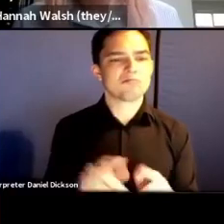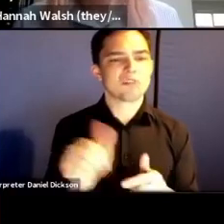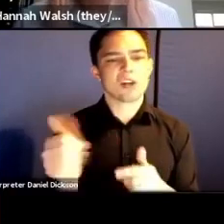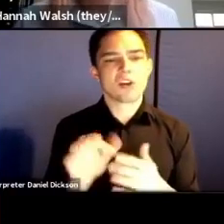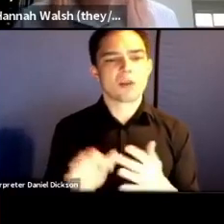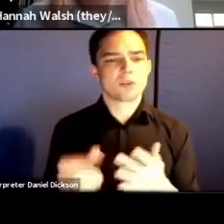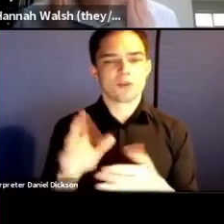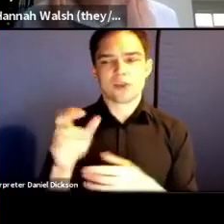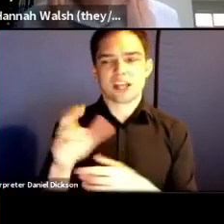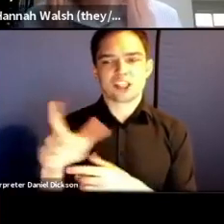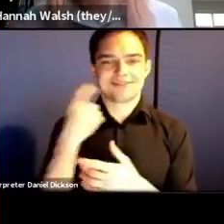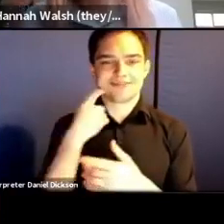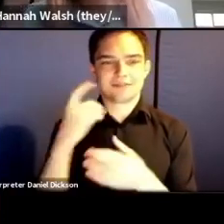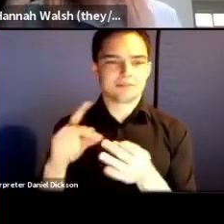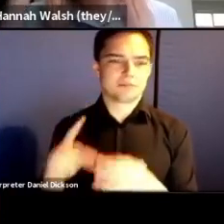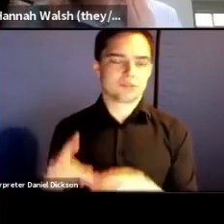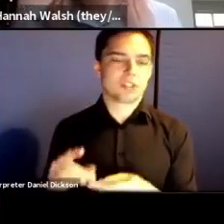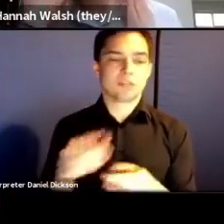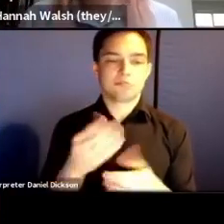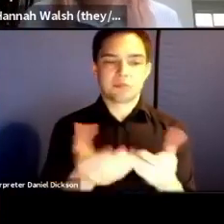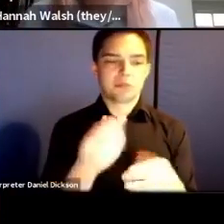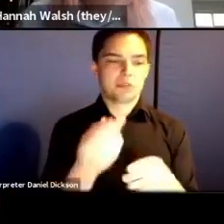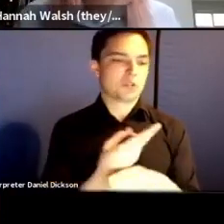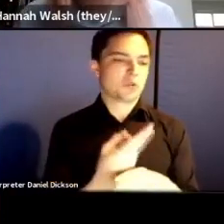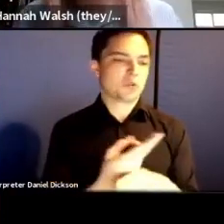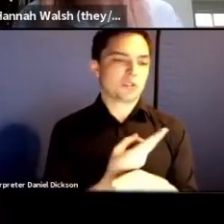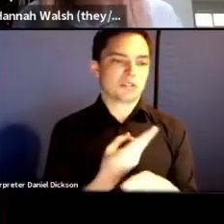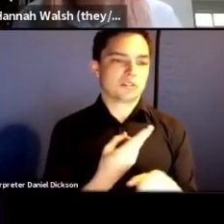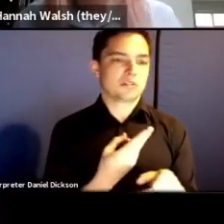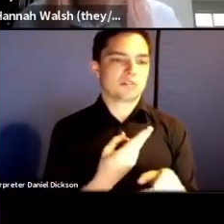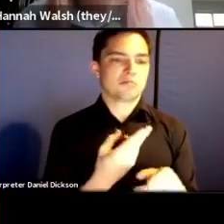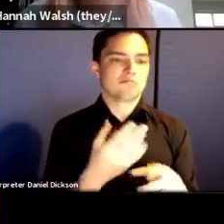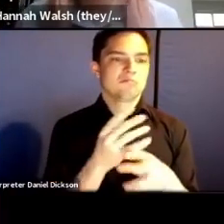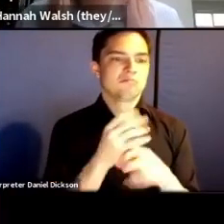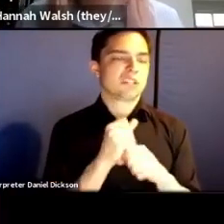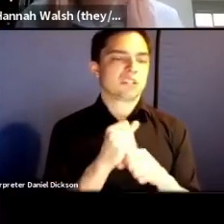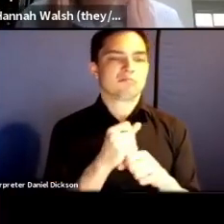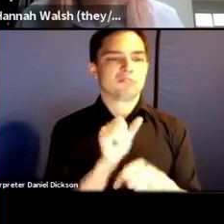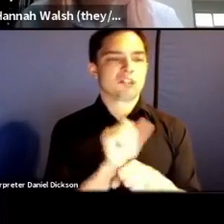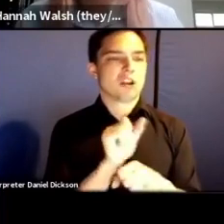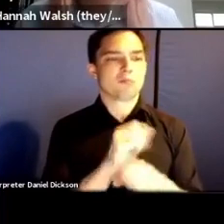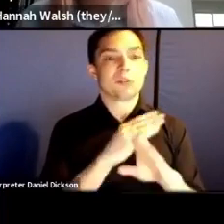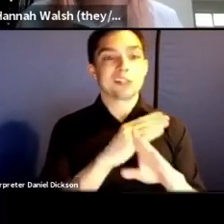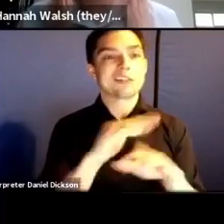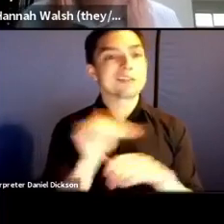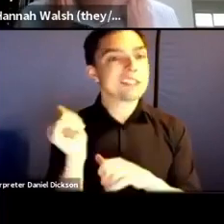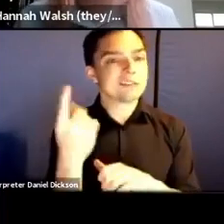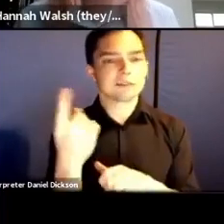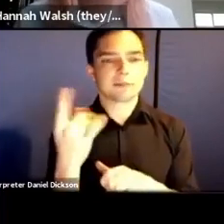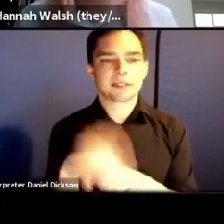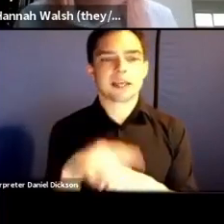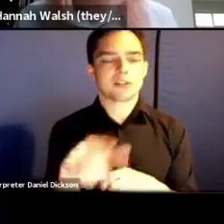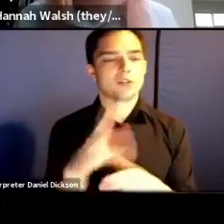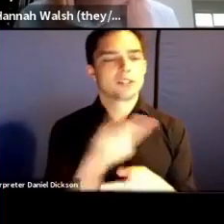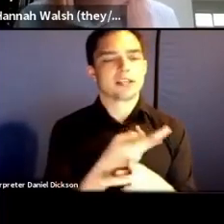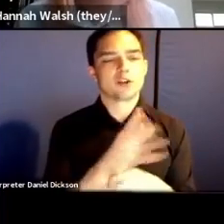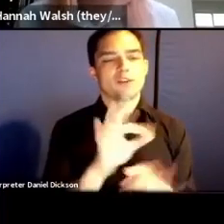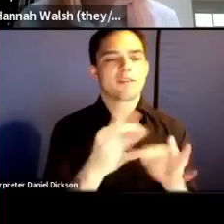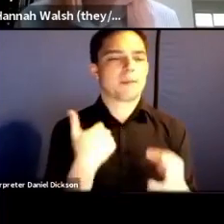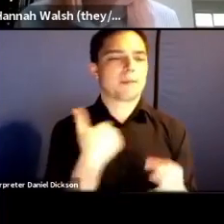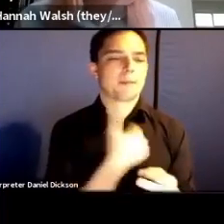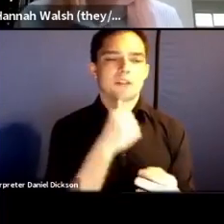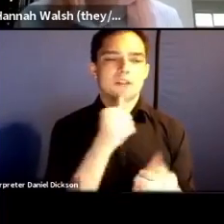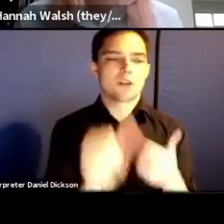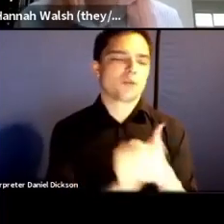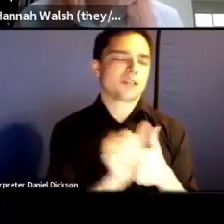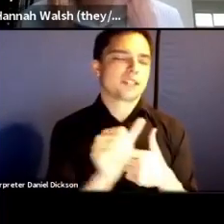on that you may be able to utilize to at least, get some job protected leave or something else like that, so you can take care of your family member and not risk